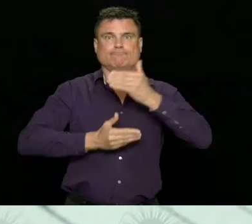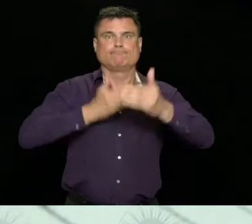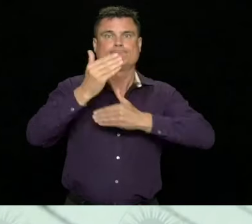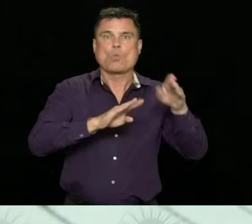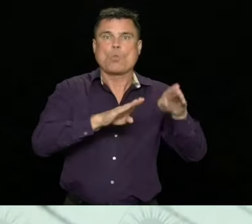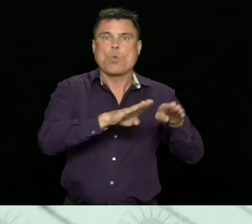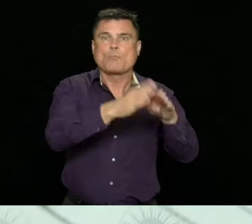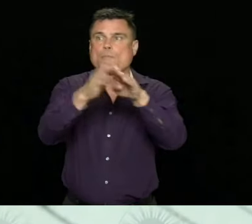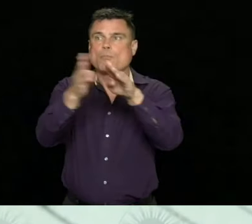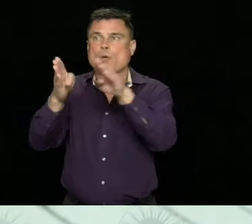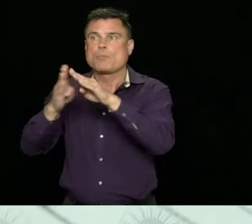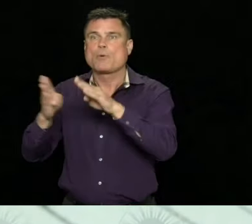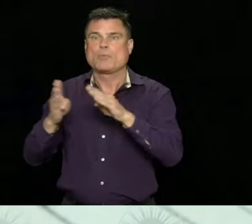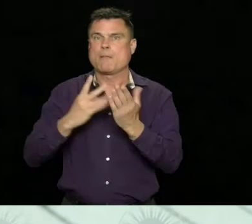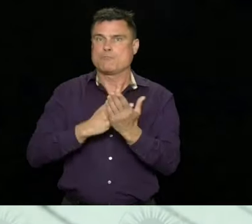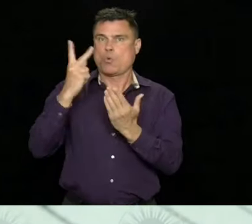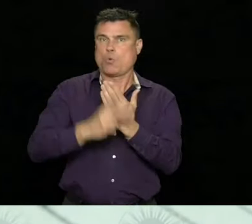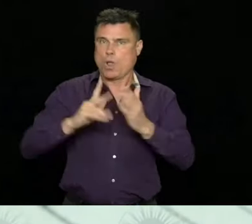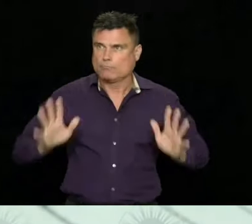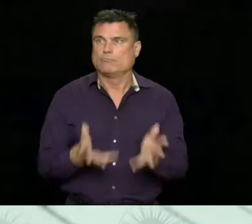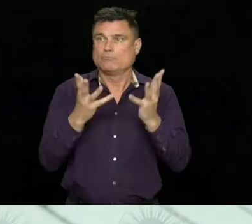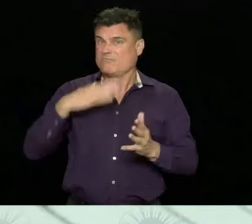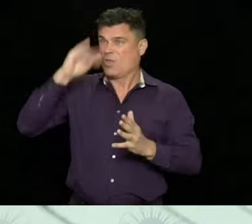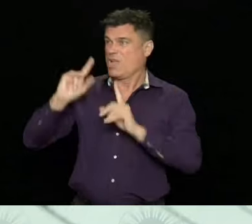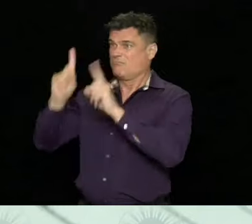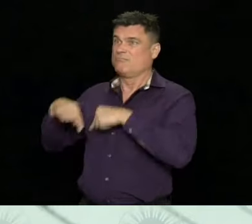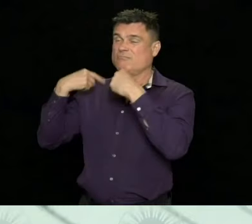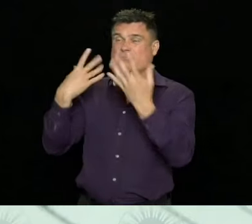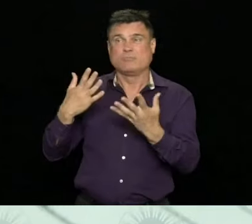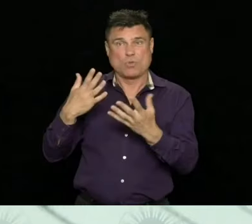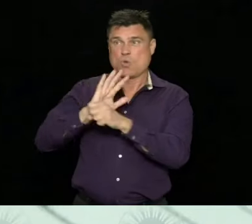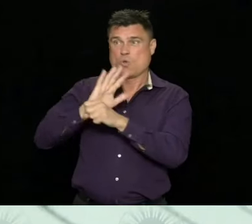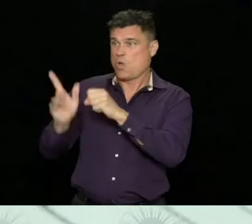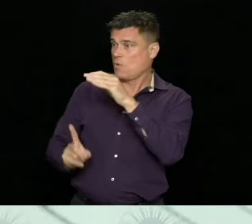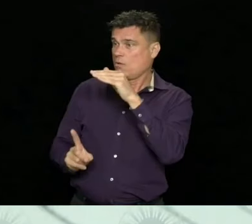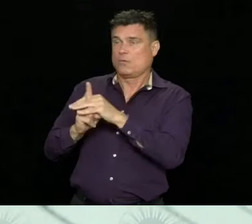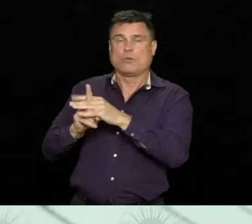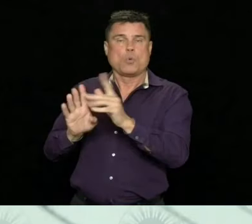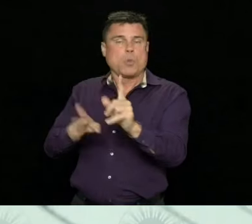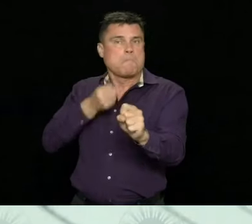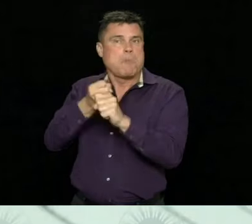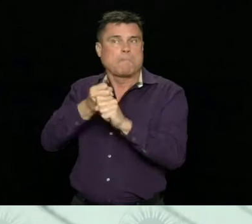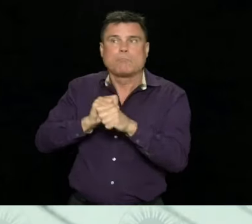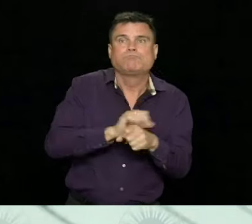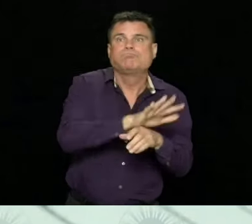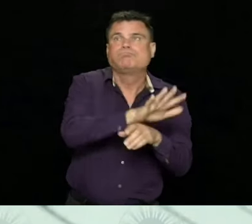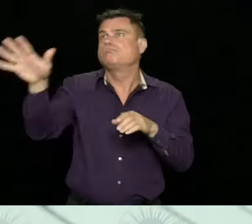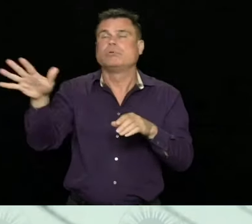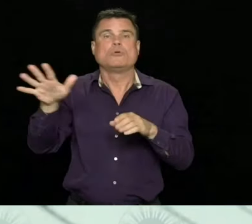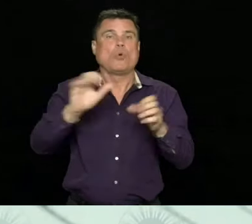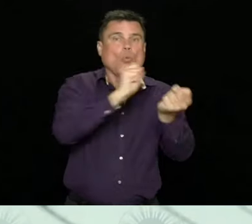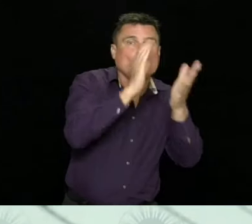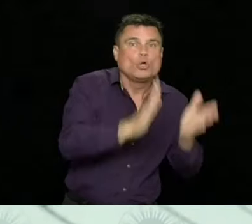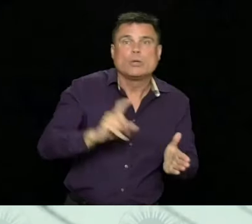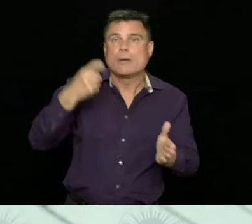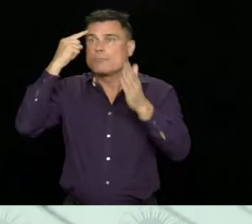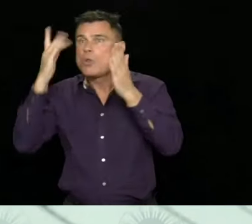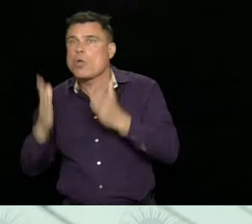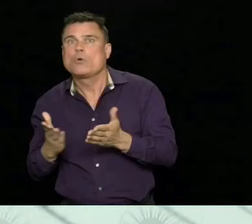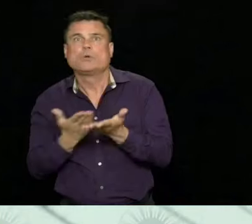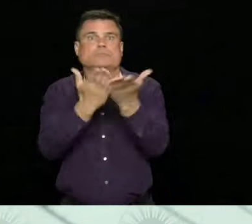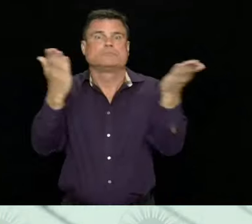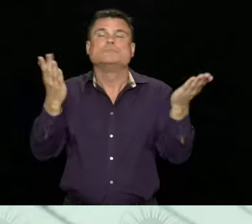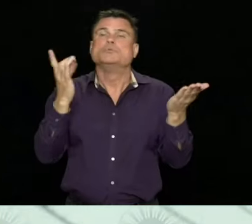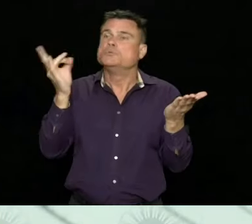lifeblood of any business. They saw operations abruptly dwindle or the